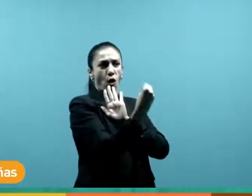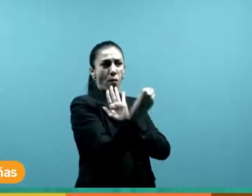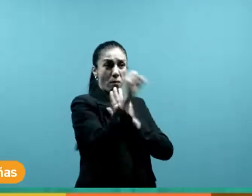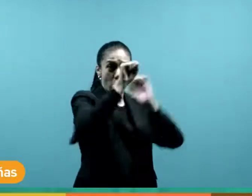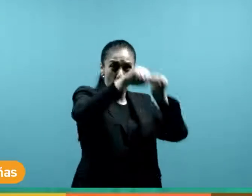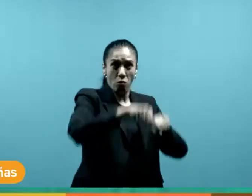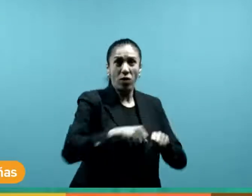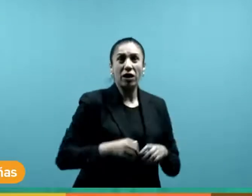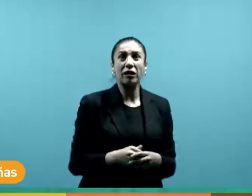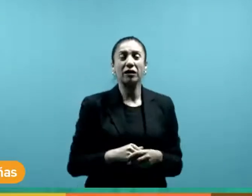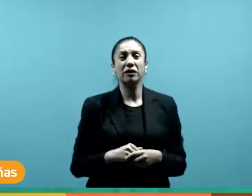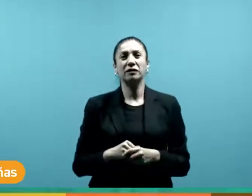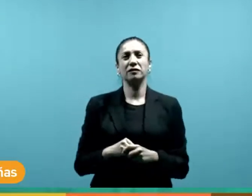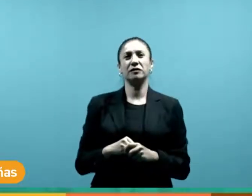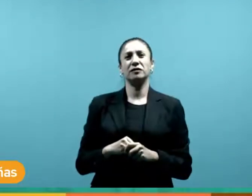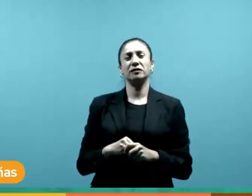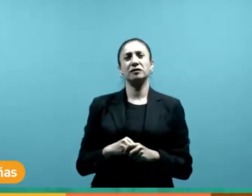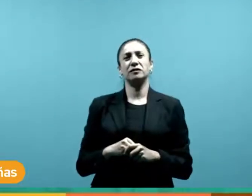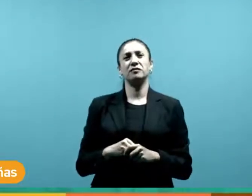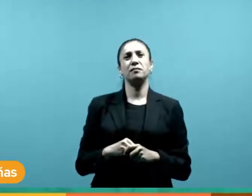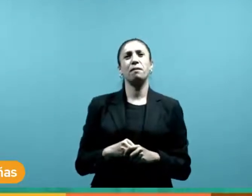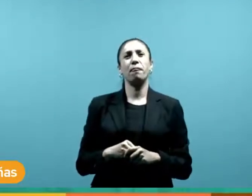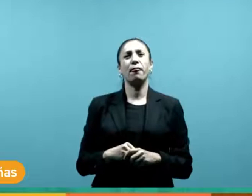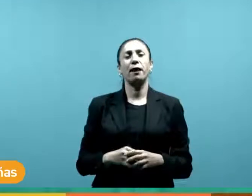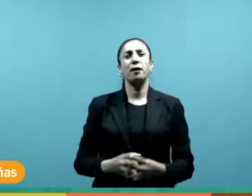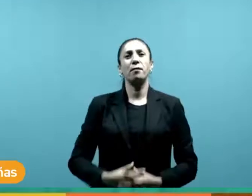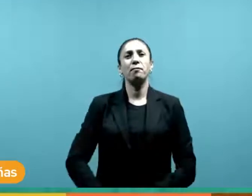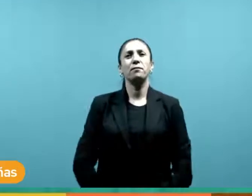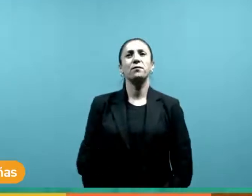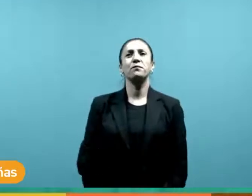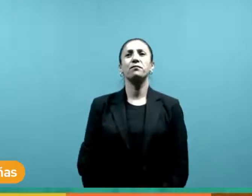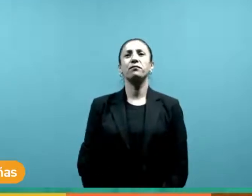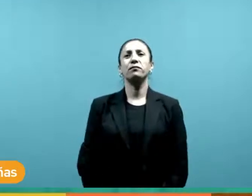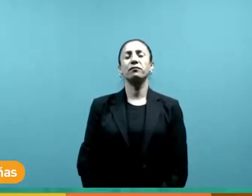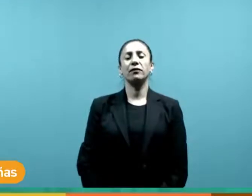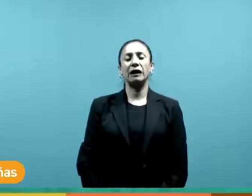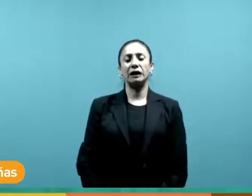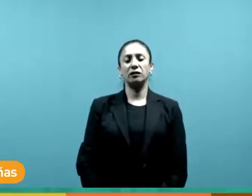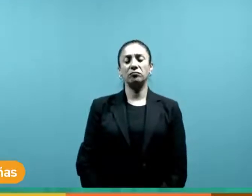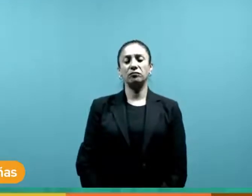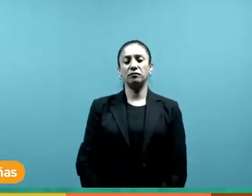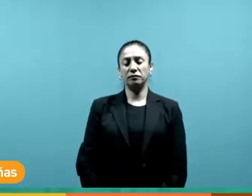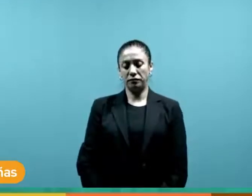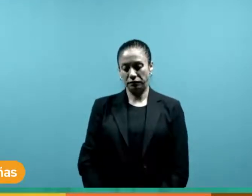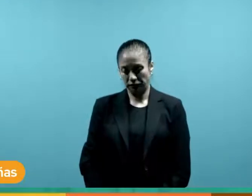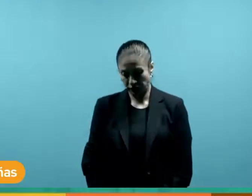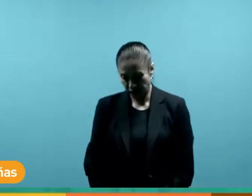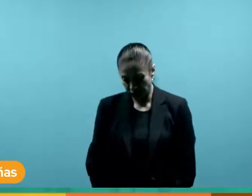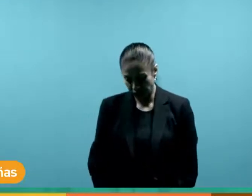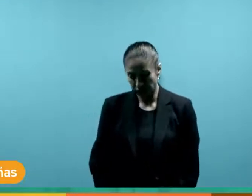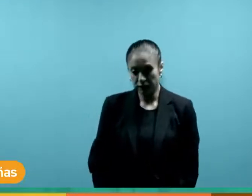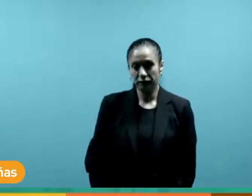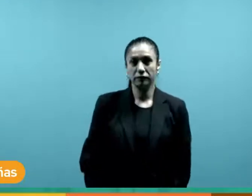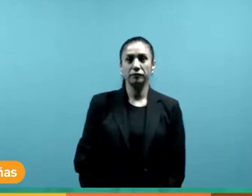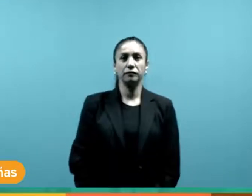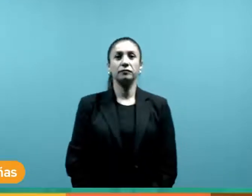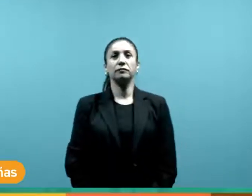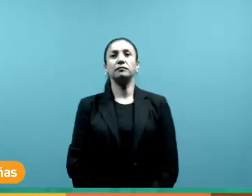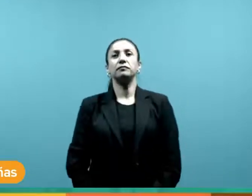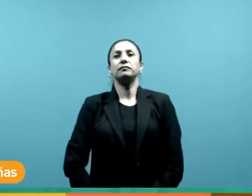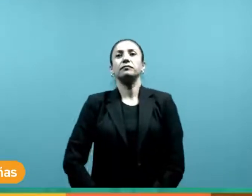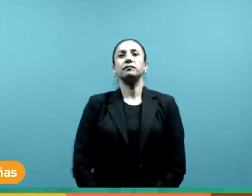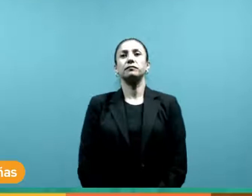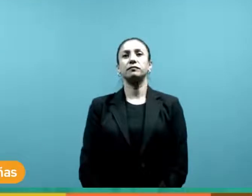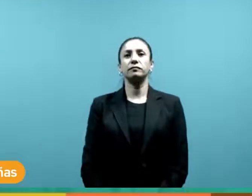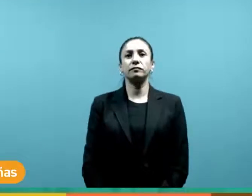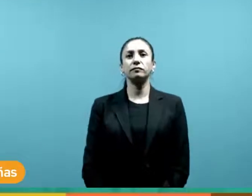ask the translator to translate the question for me, please? Claro, ya. So you speak about empathy, but how can we teach